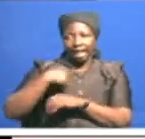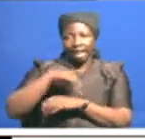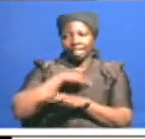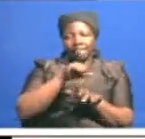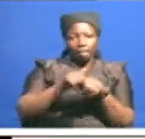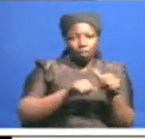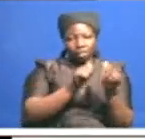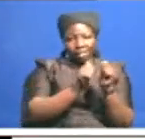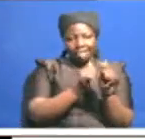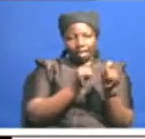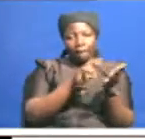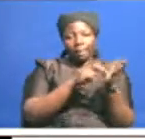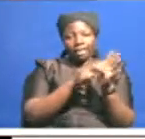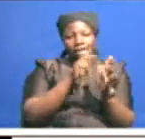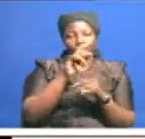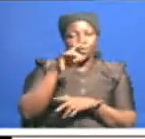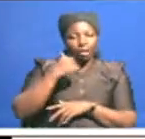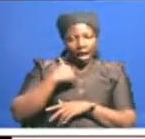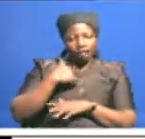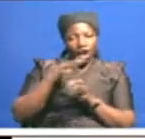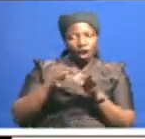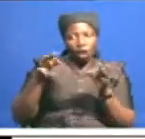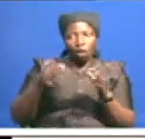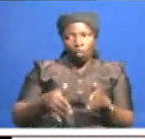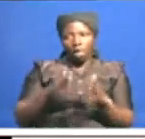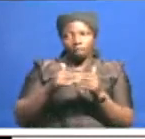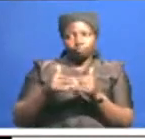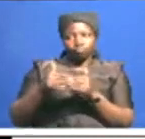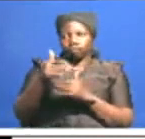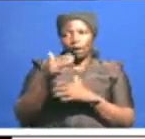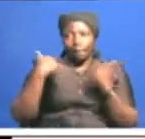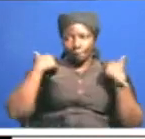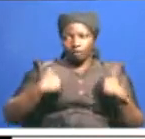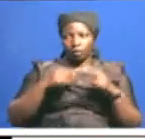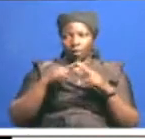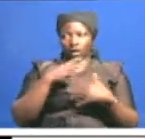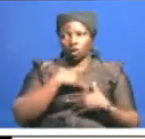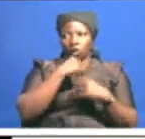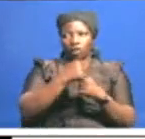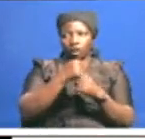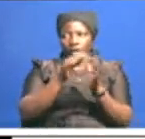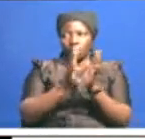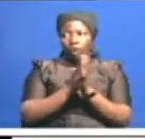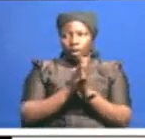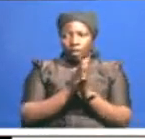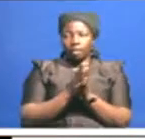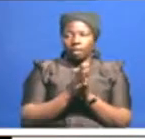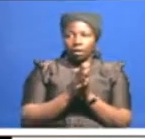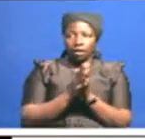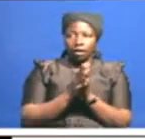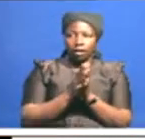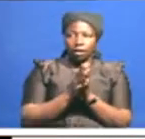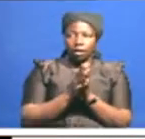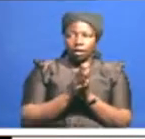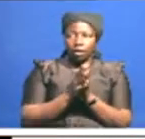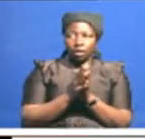we have a long way to go. I am very confident that with the awakening that